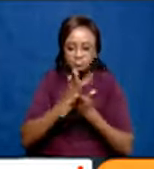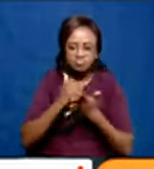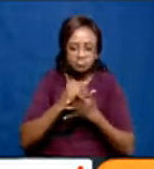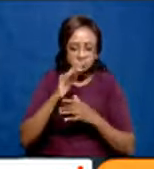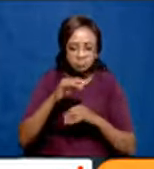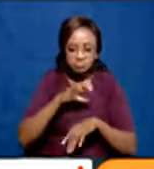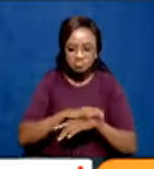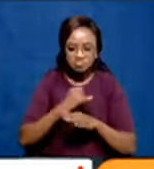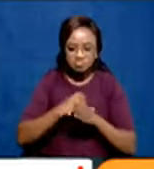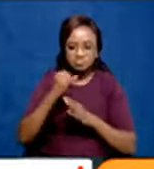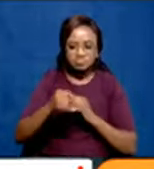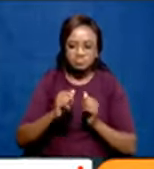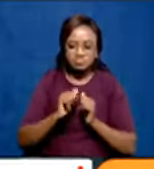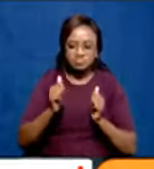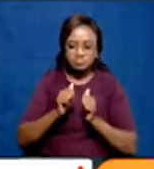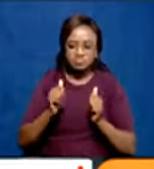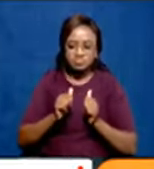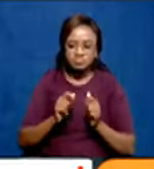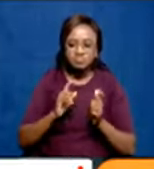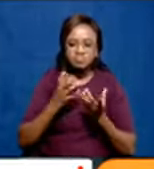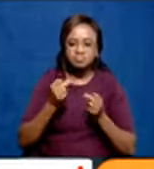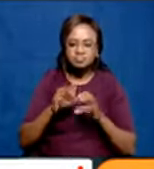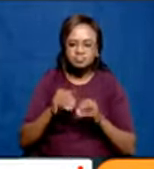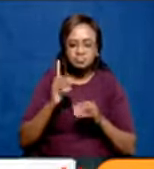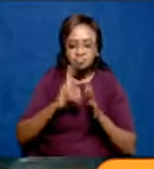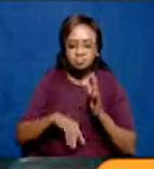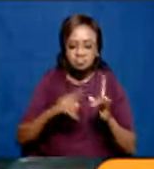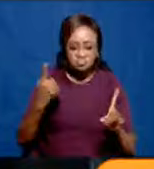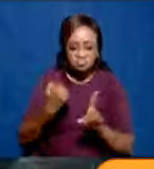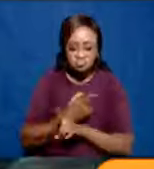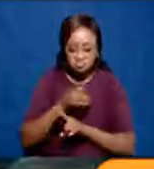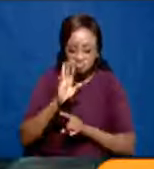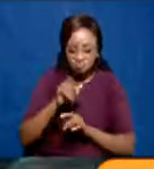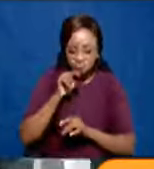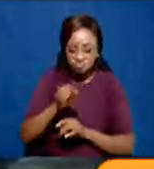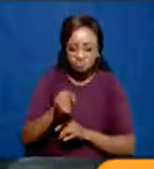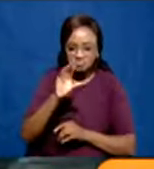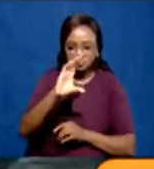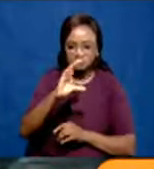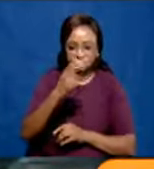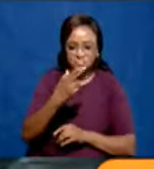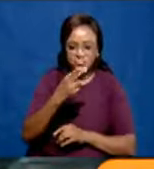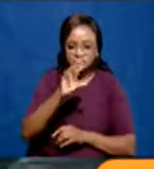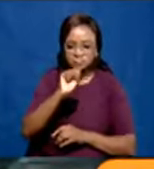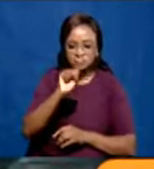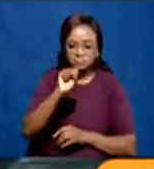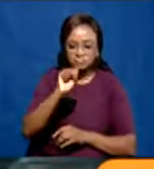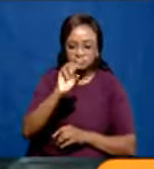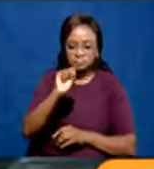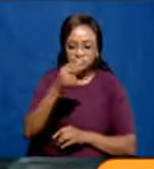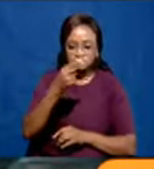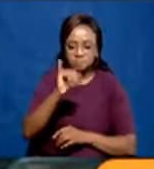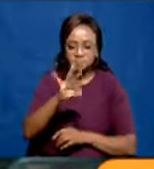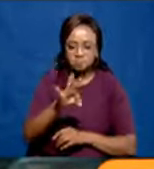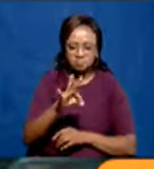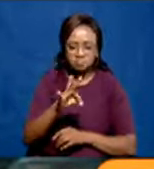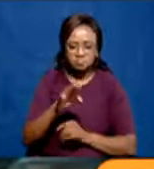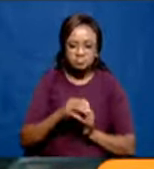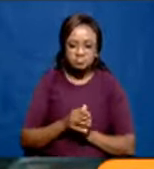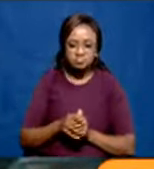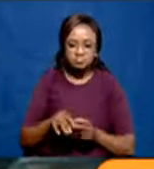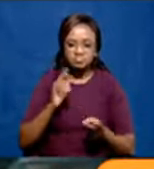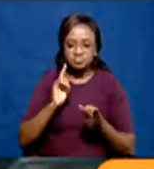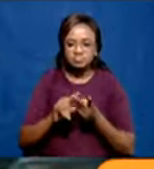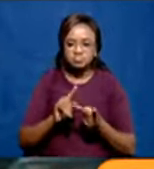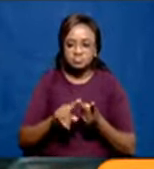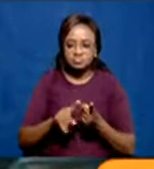unlimited coverage in actual public sector. So what then is difference with the shift that it can only cover you in the public sector? That's number one. Number two, if we look at this